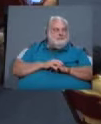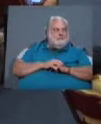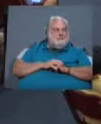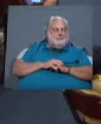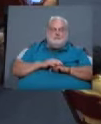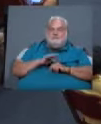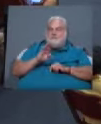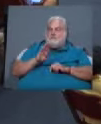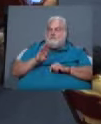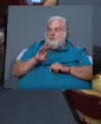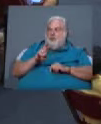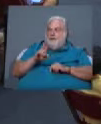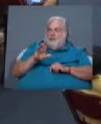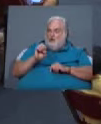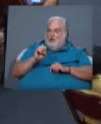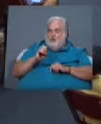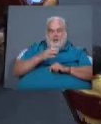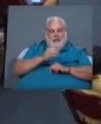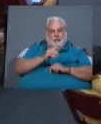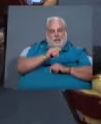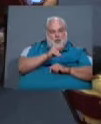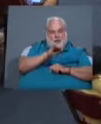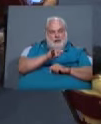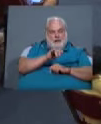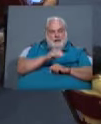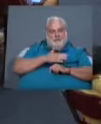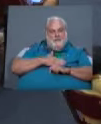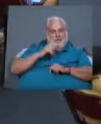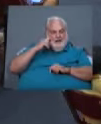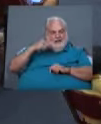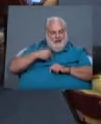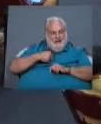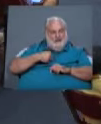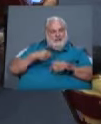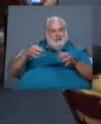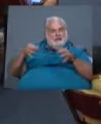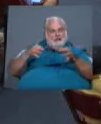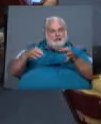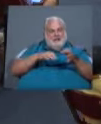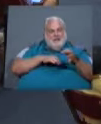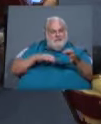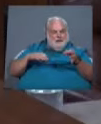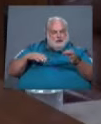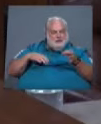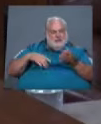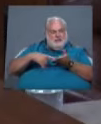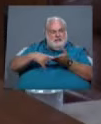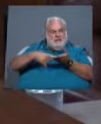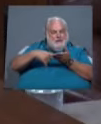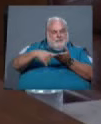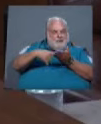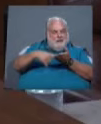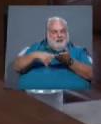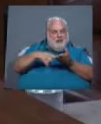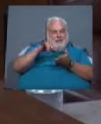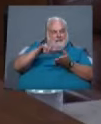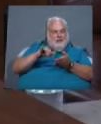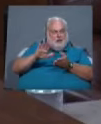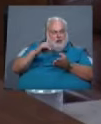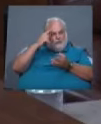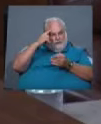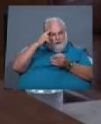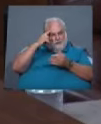Bruce and Tony, would you go over the Planning Commission's deliberation on this and y'all's thoughts